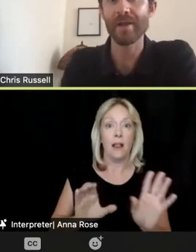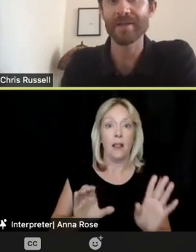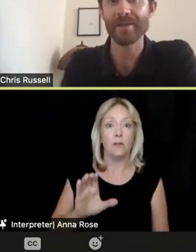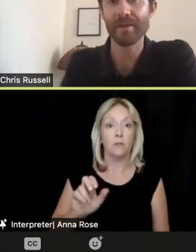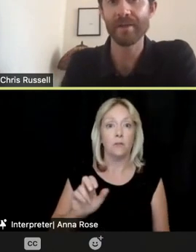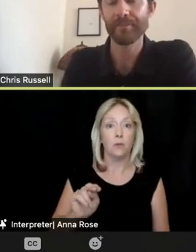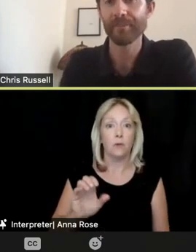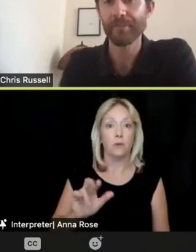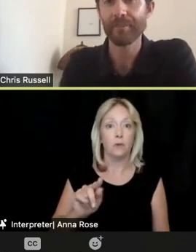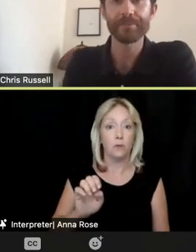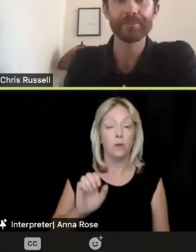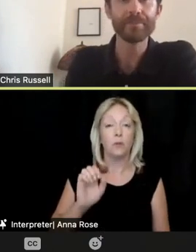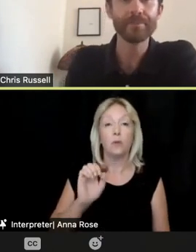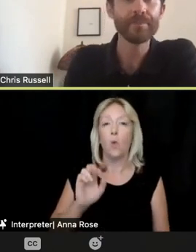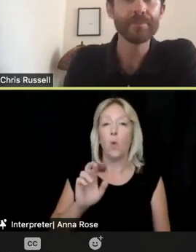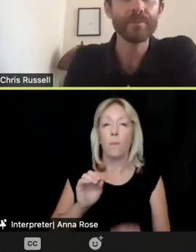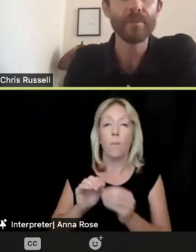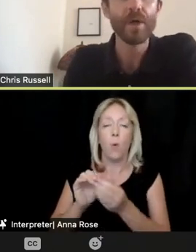called iconicity.